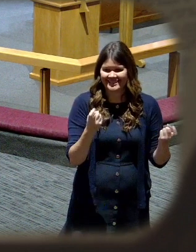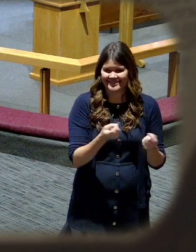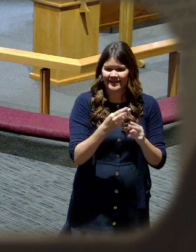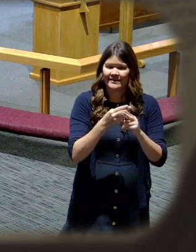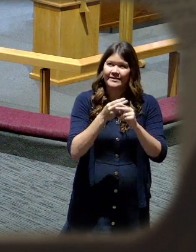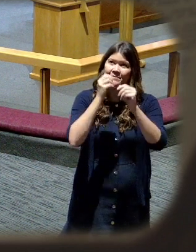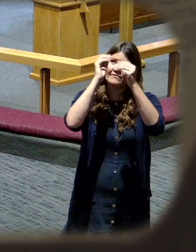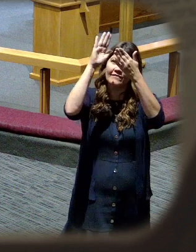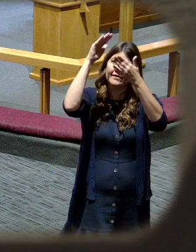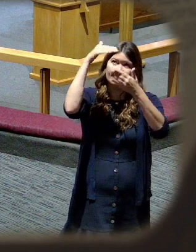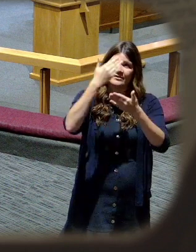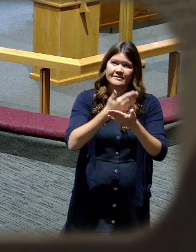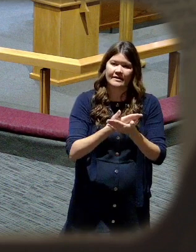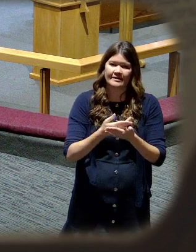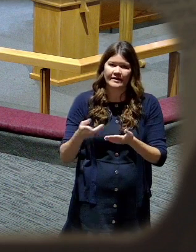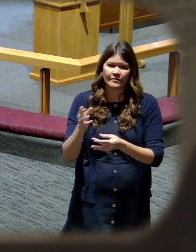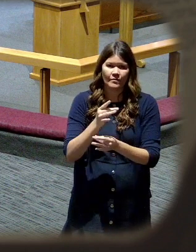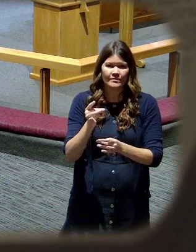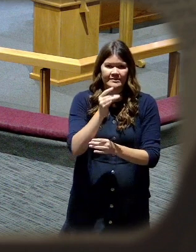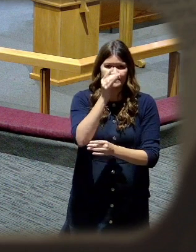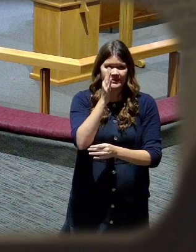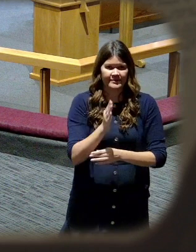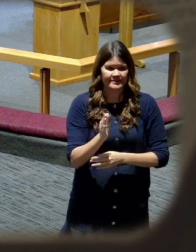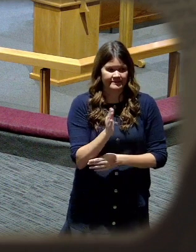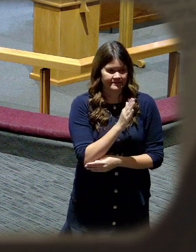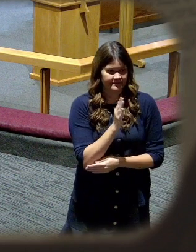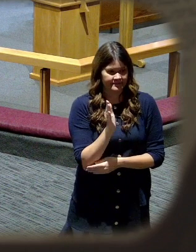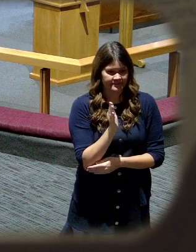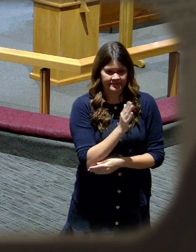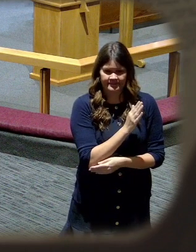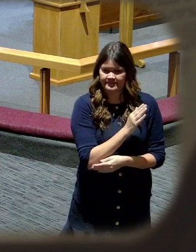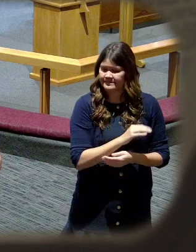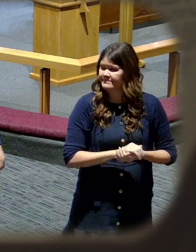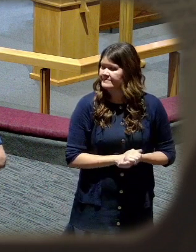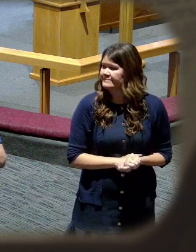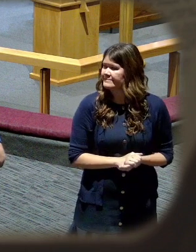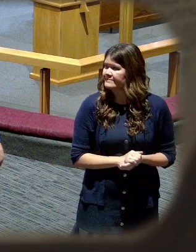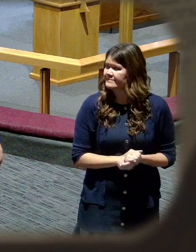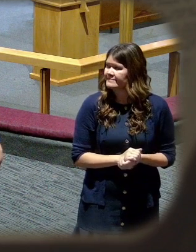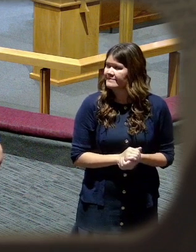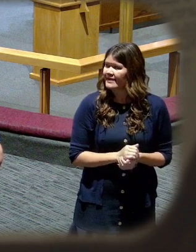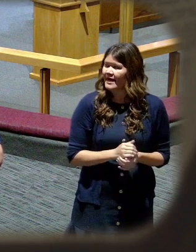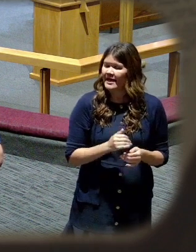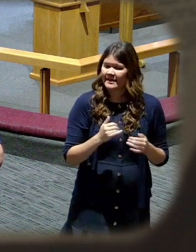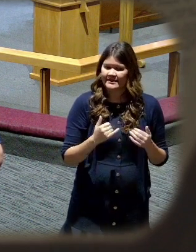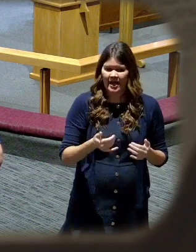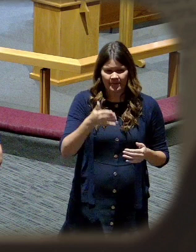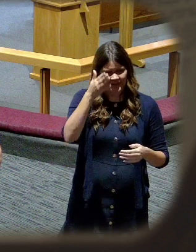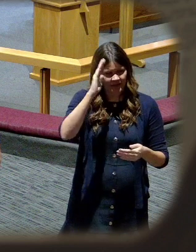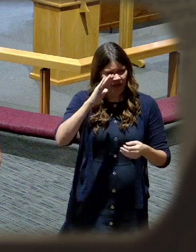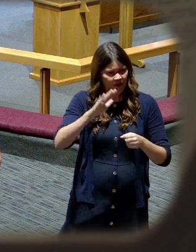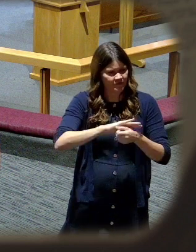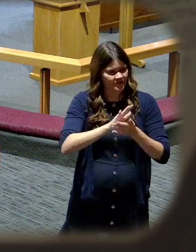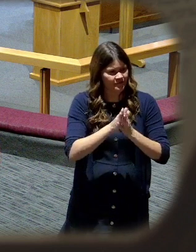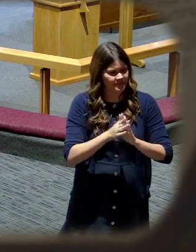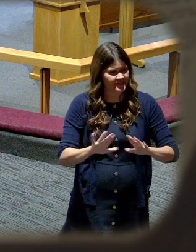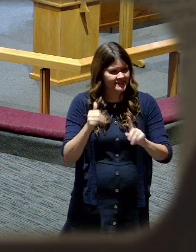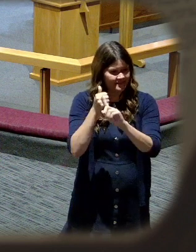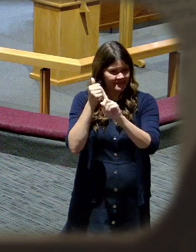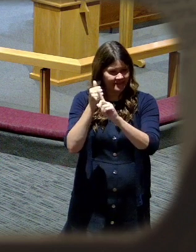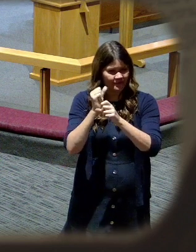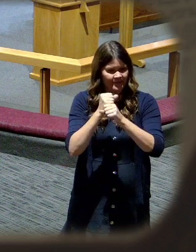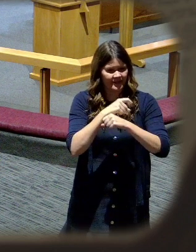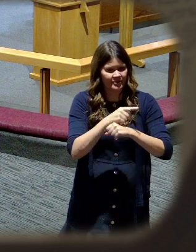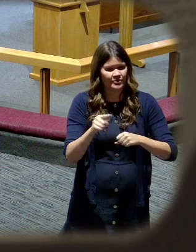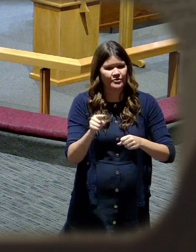Father, and the Son, and the Holy Spirit. Amen. And now may the God of peace himself sanctify you